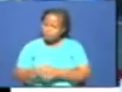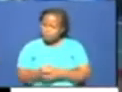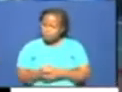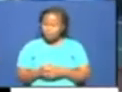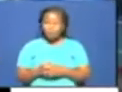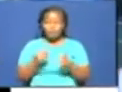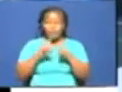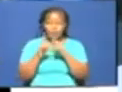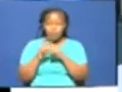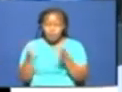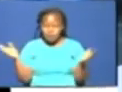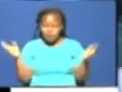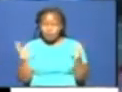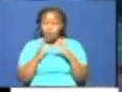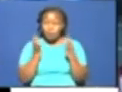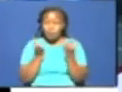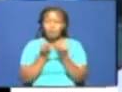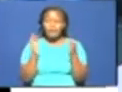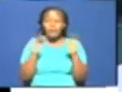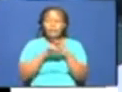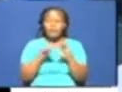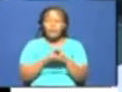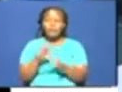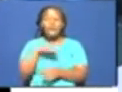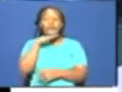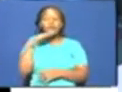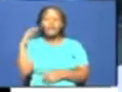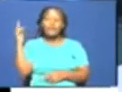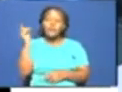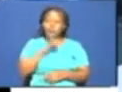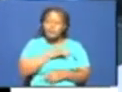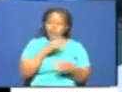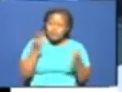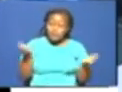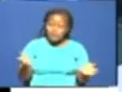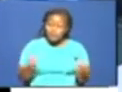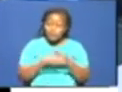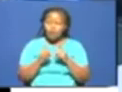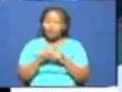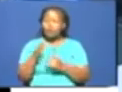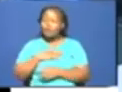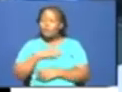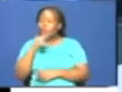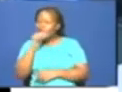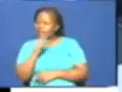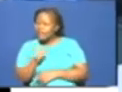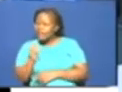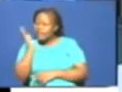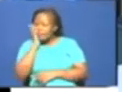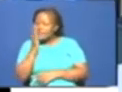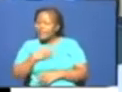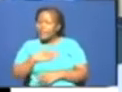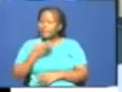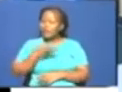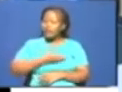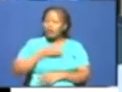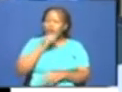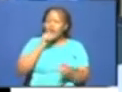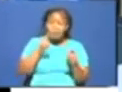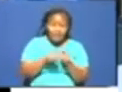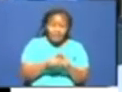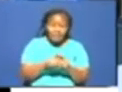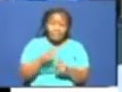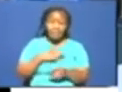Relatives died, including my beloved mother and my own brother, and I never got